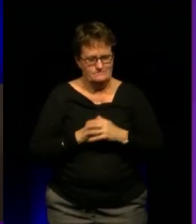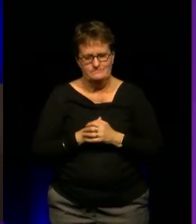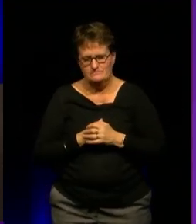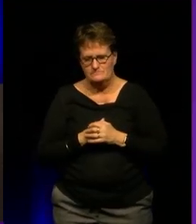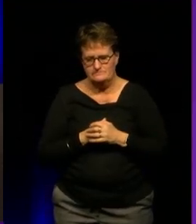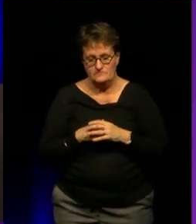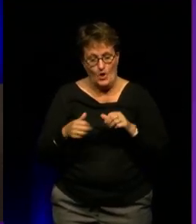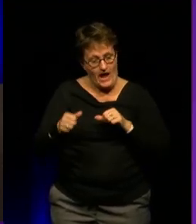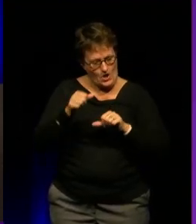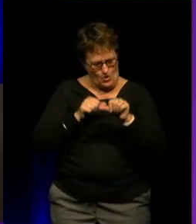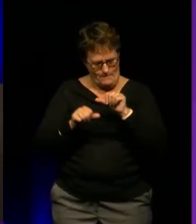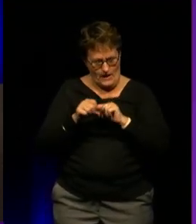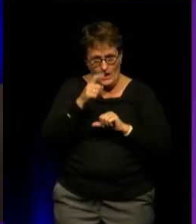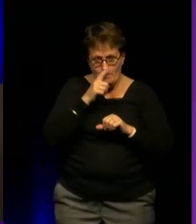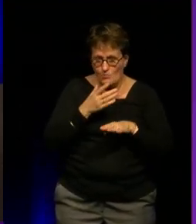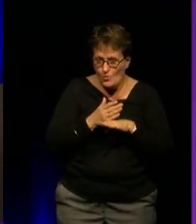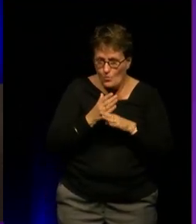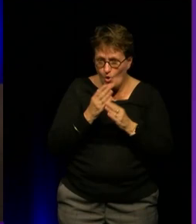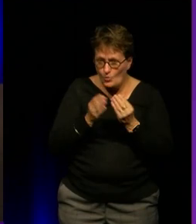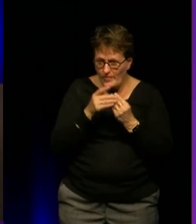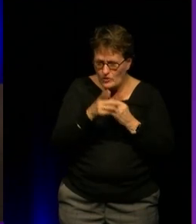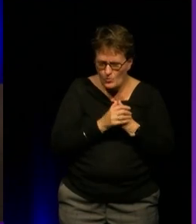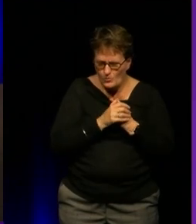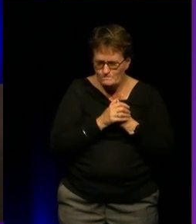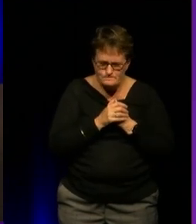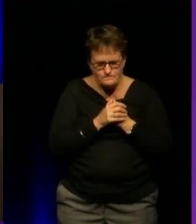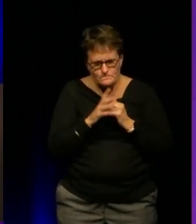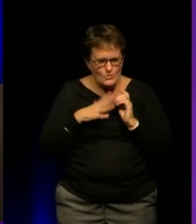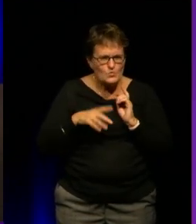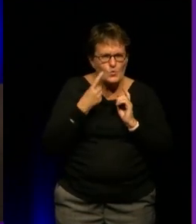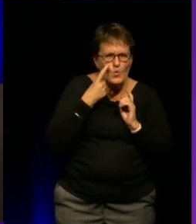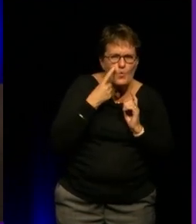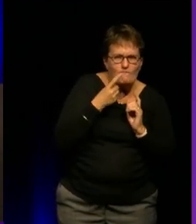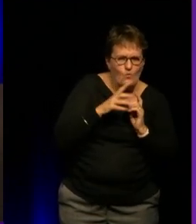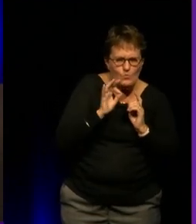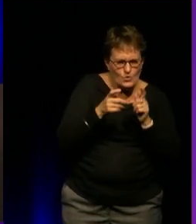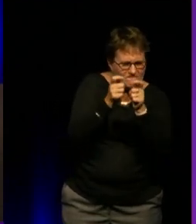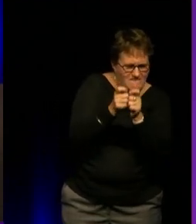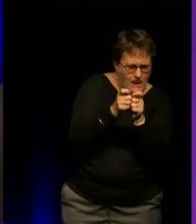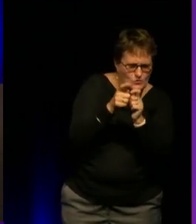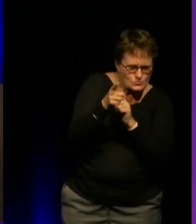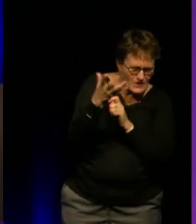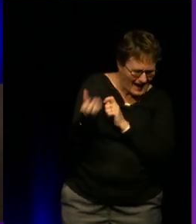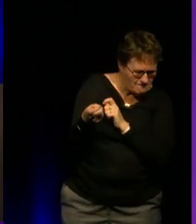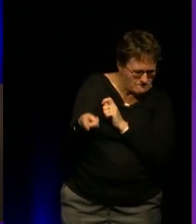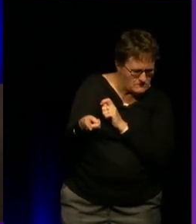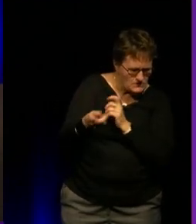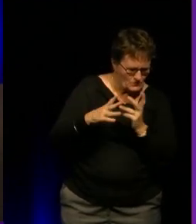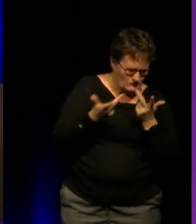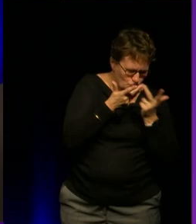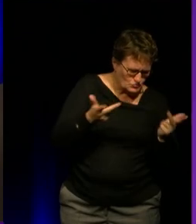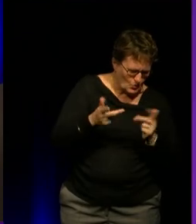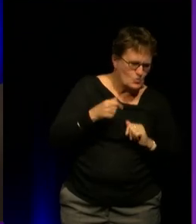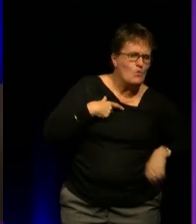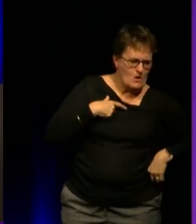you. What do you look for in the people that work for you? What values and behaviours do they have to demonstrate for you to be